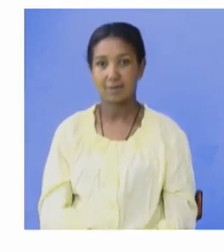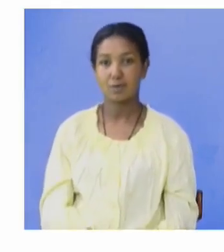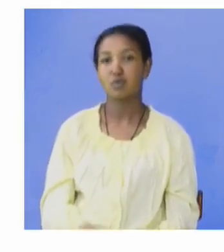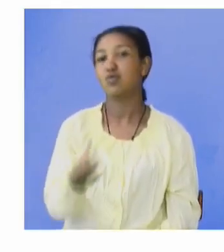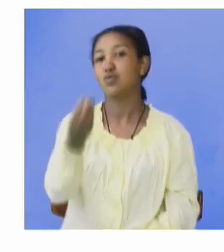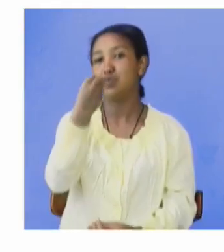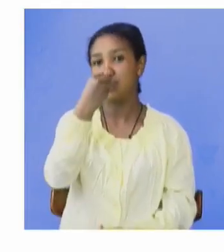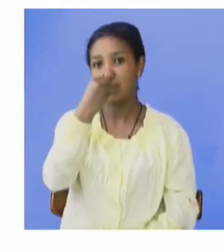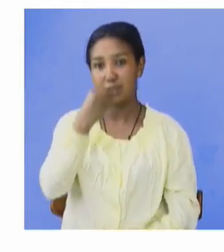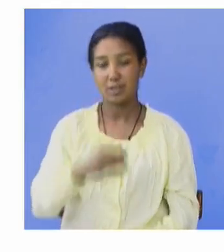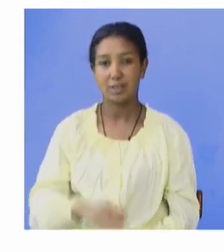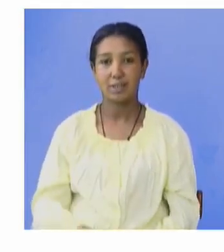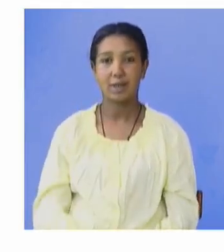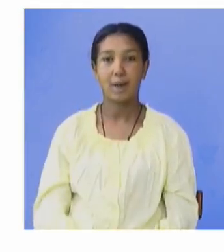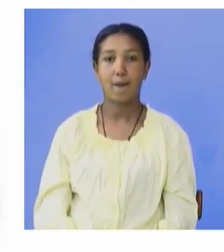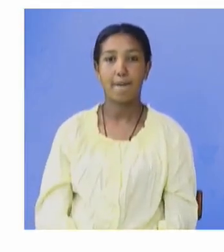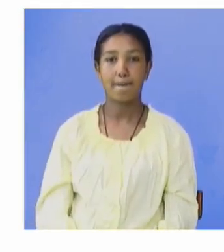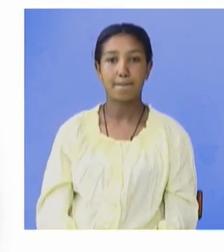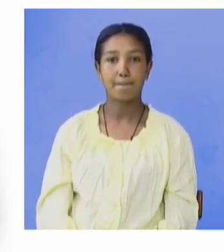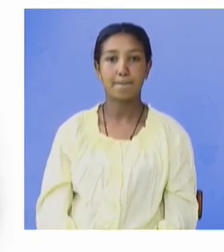food.